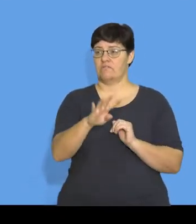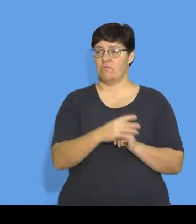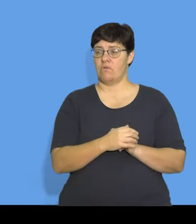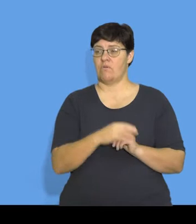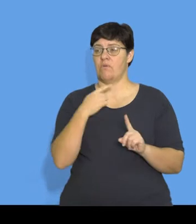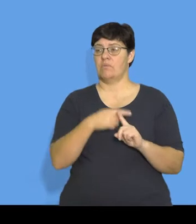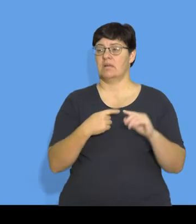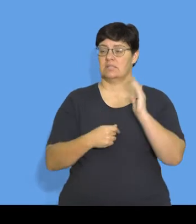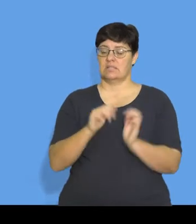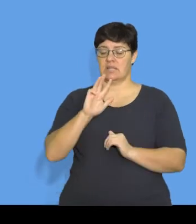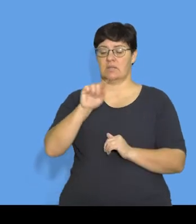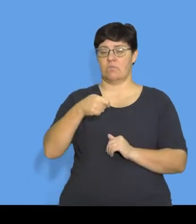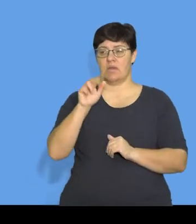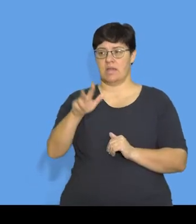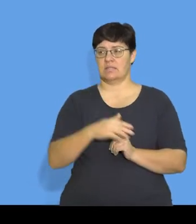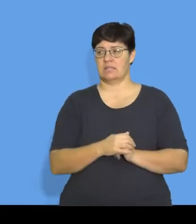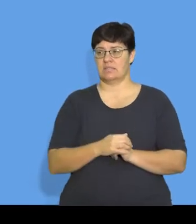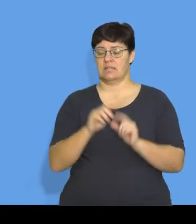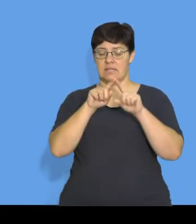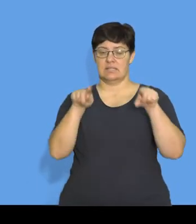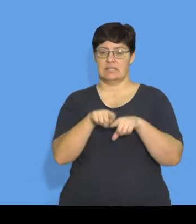9,8. Delta T,